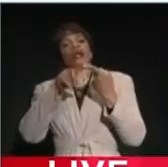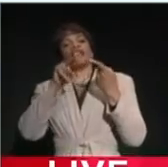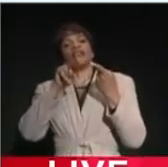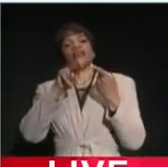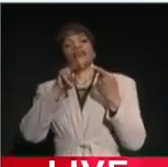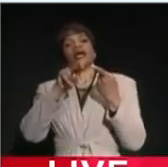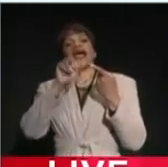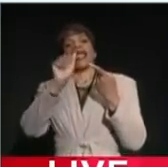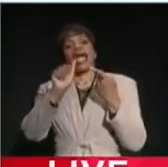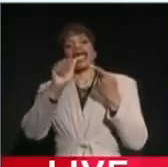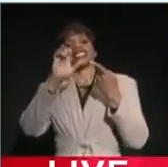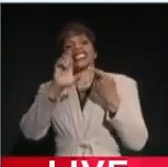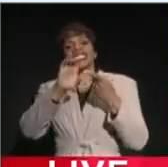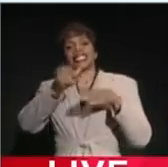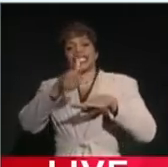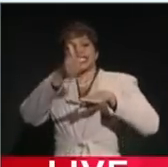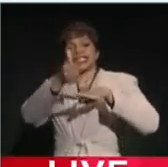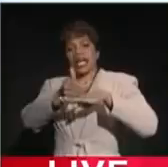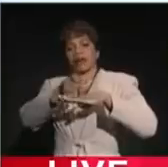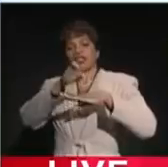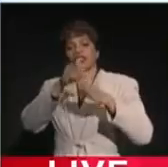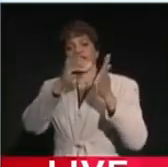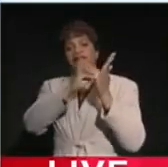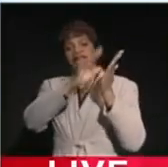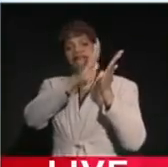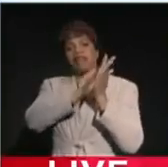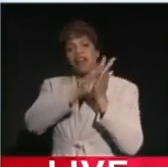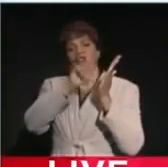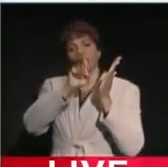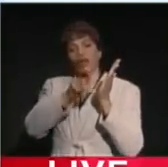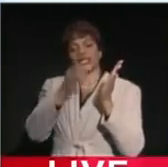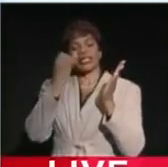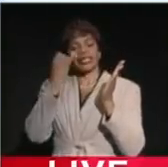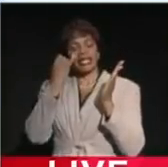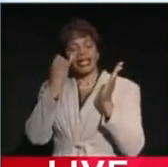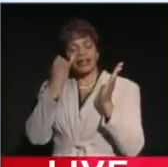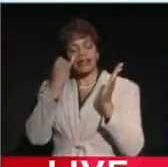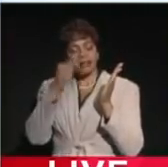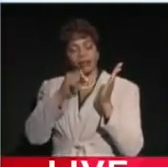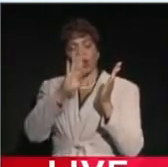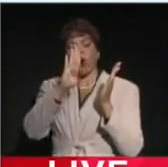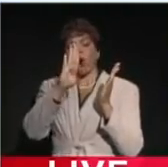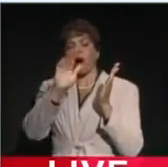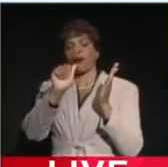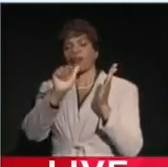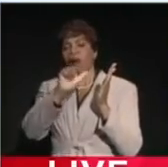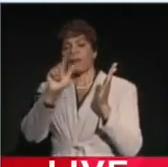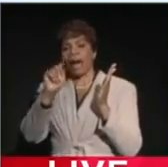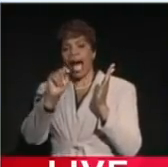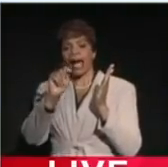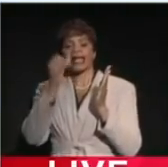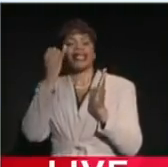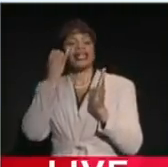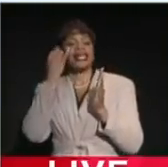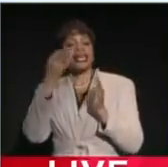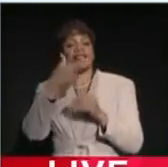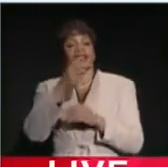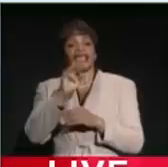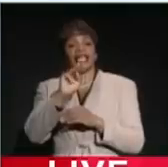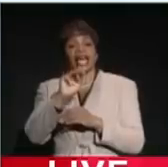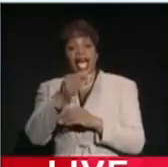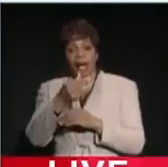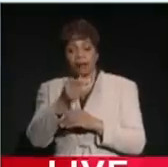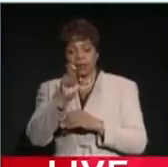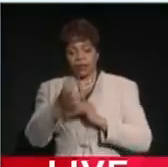yes, I believe we should put on the ballot the question of whether or not, and it has to be on the ballot, the question of whether or not gaming should be up north. And